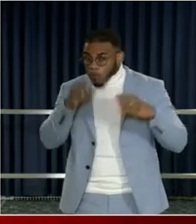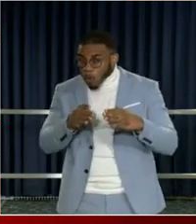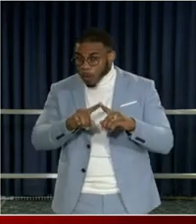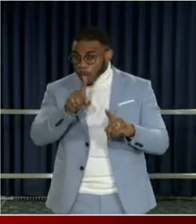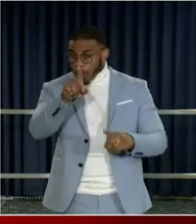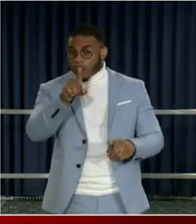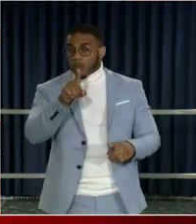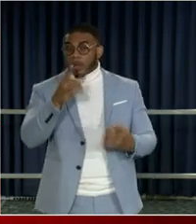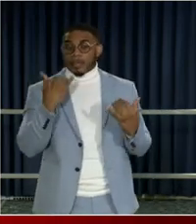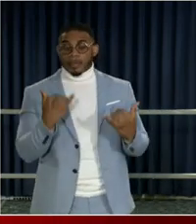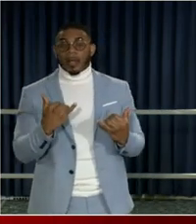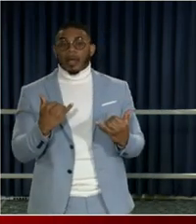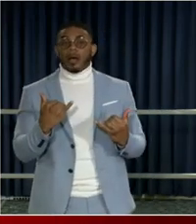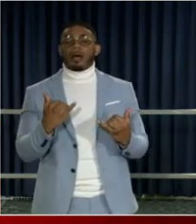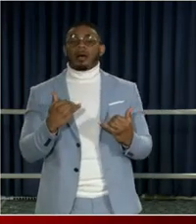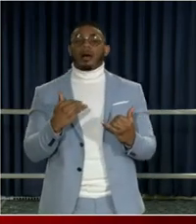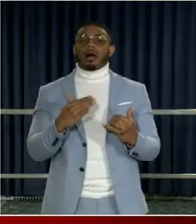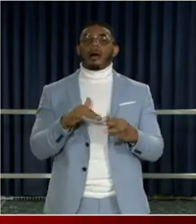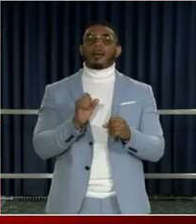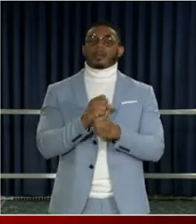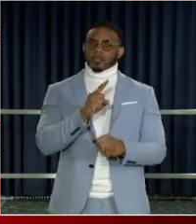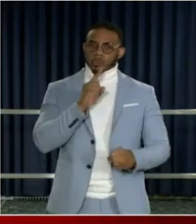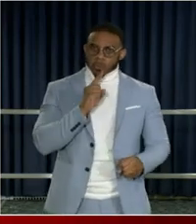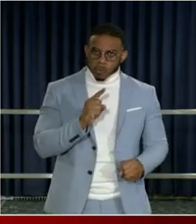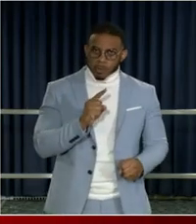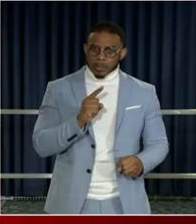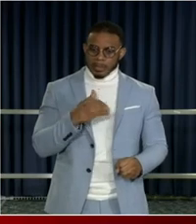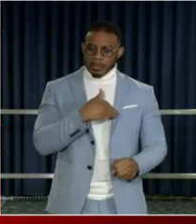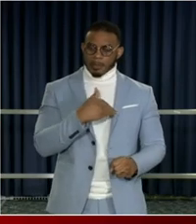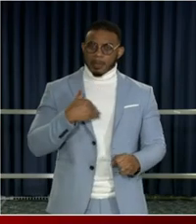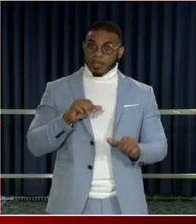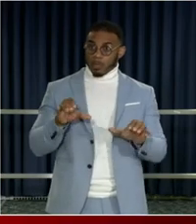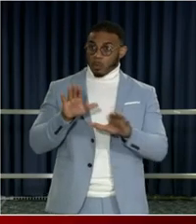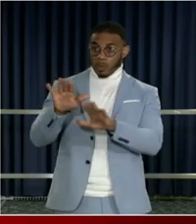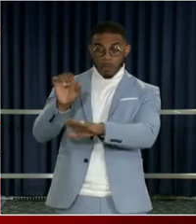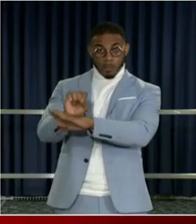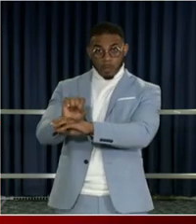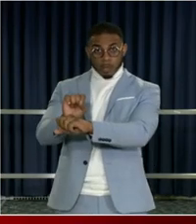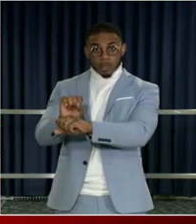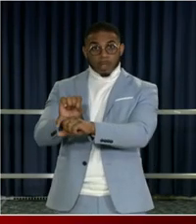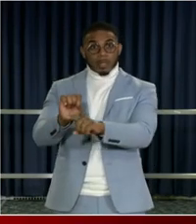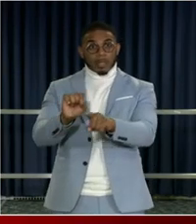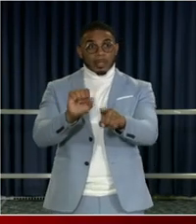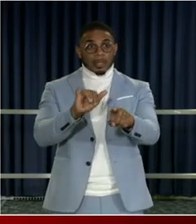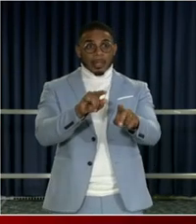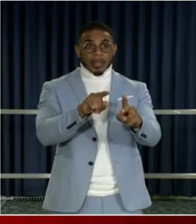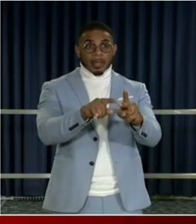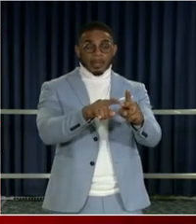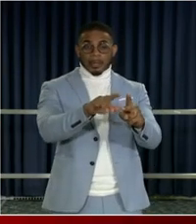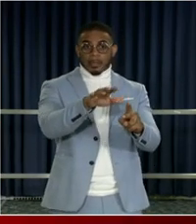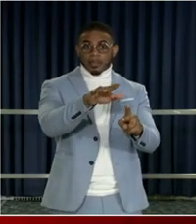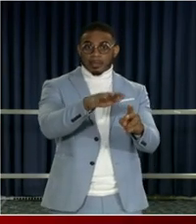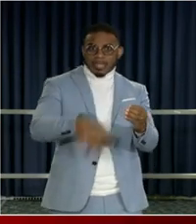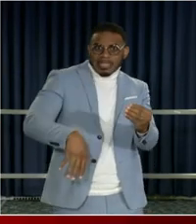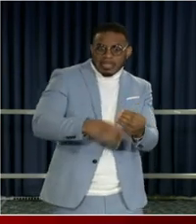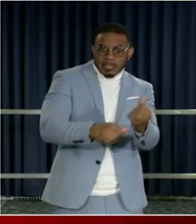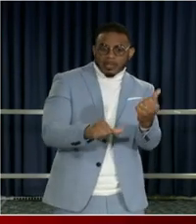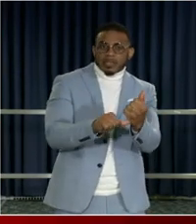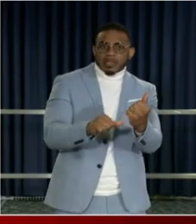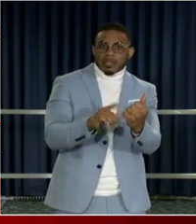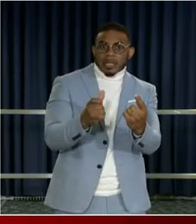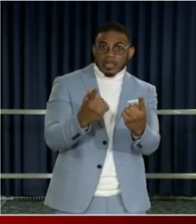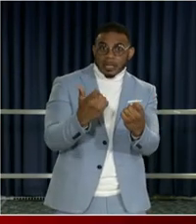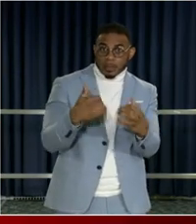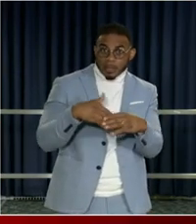however, right now on making sure that the members can do their work, that the additional assistance